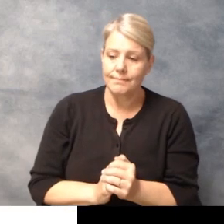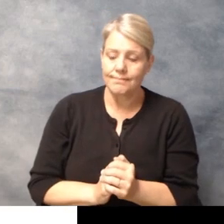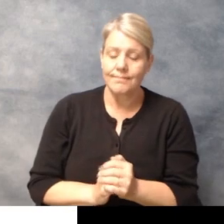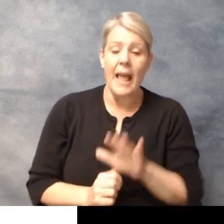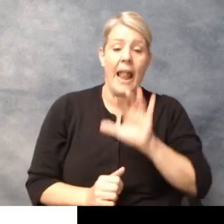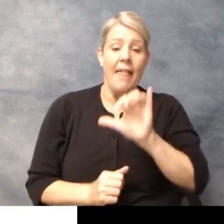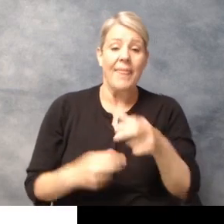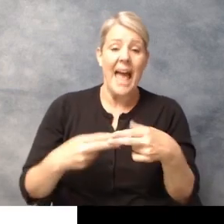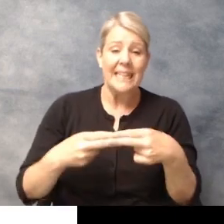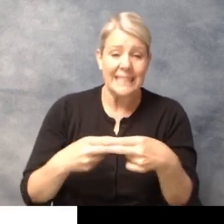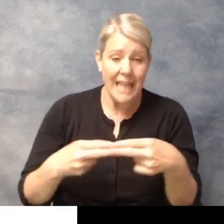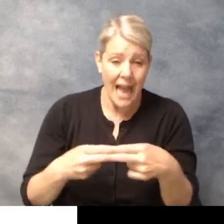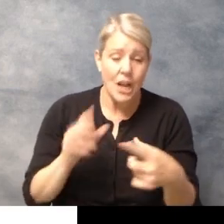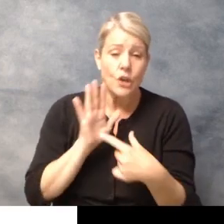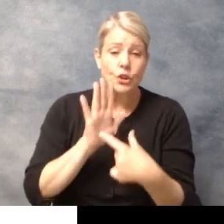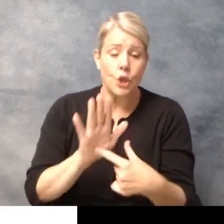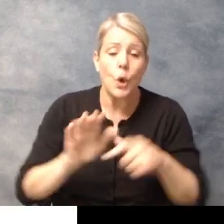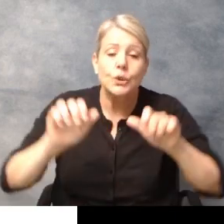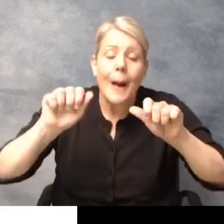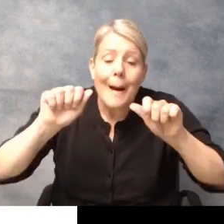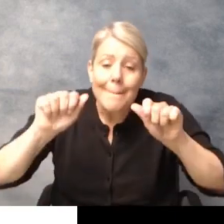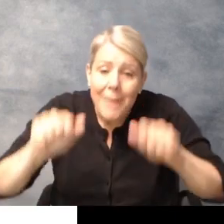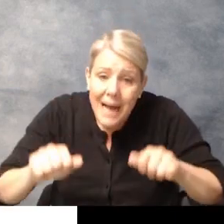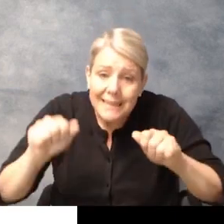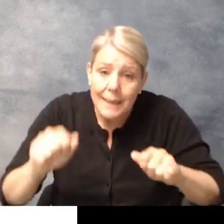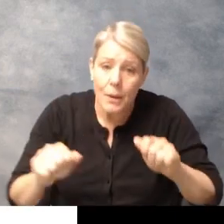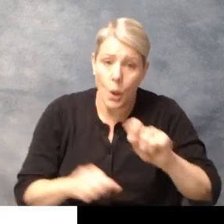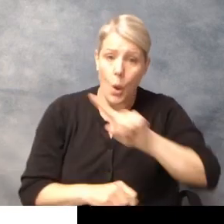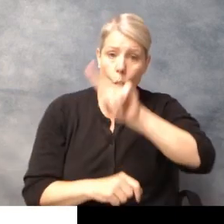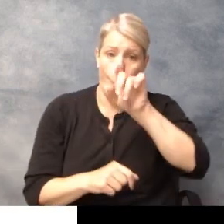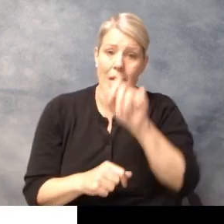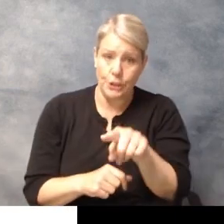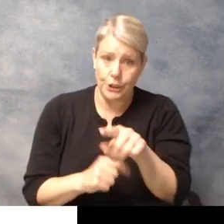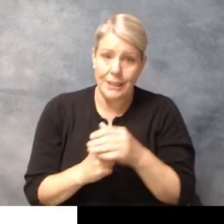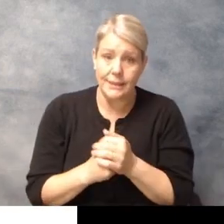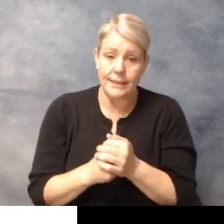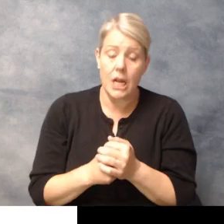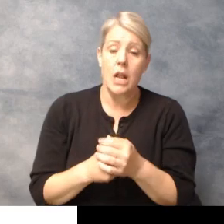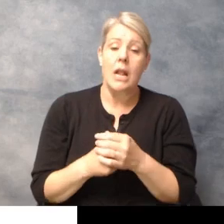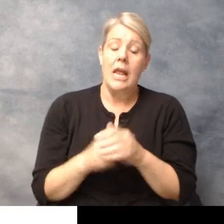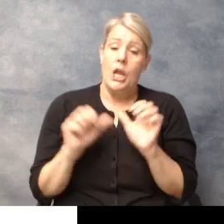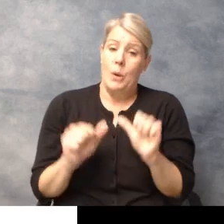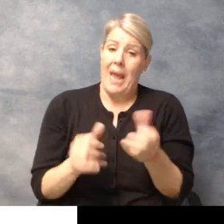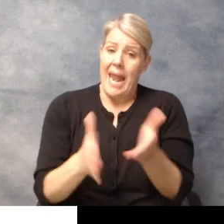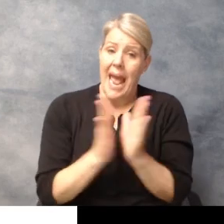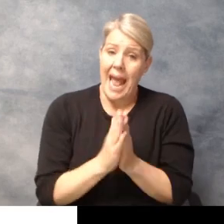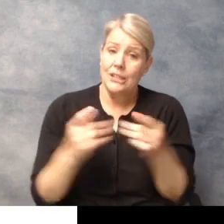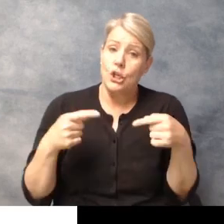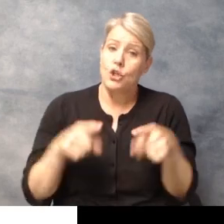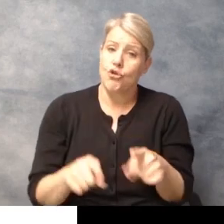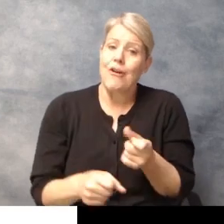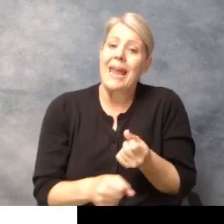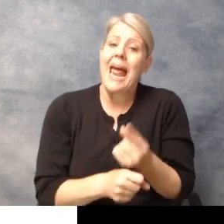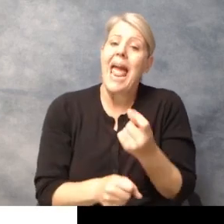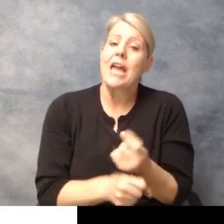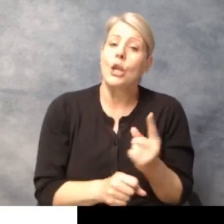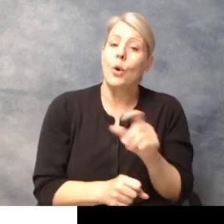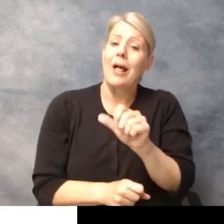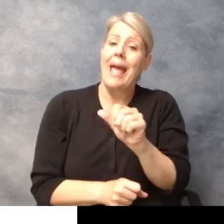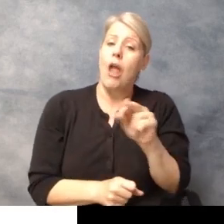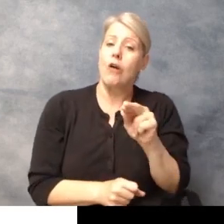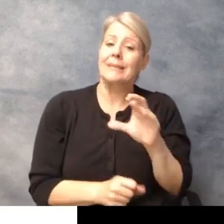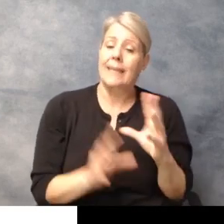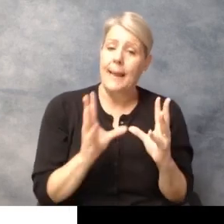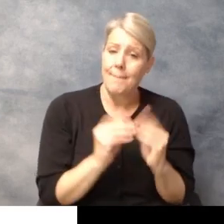This slide shows some questions that might be asked by ARC members during an annual meeting. The ARC will review information